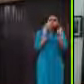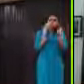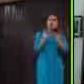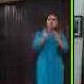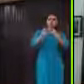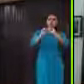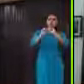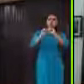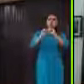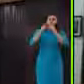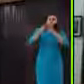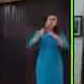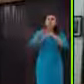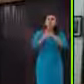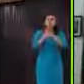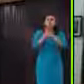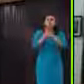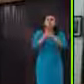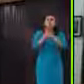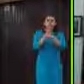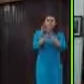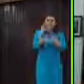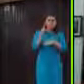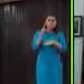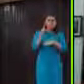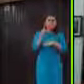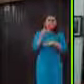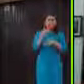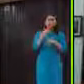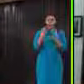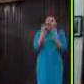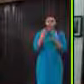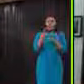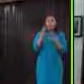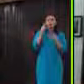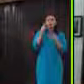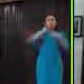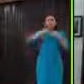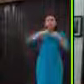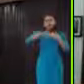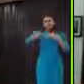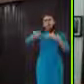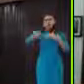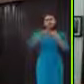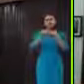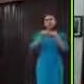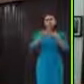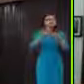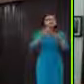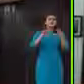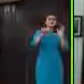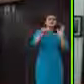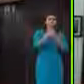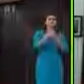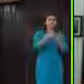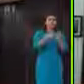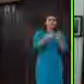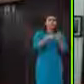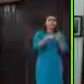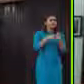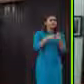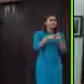own abrogation or nullification would require the Constituent Assembly of Jammu and Kashmir